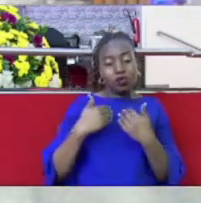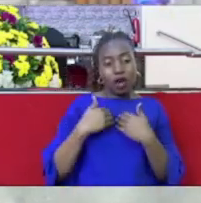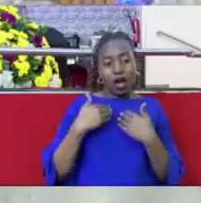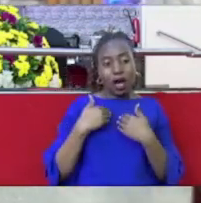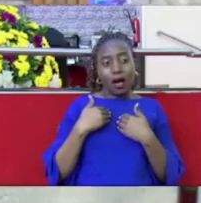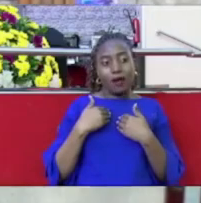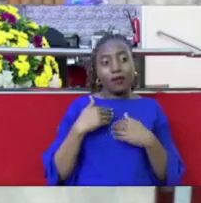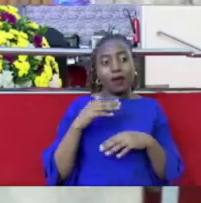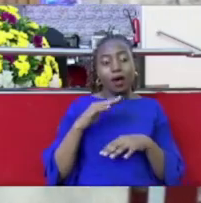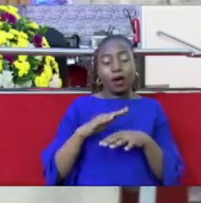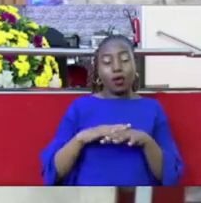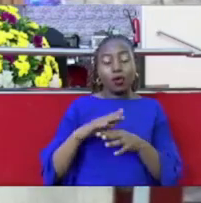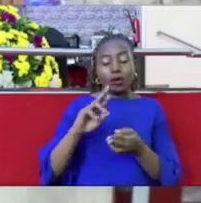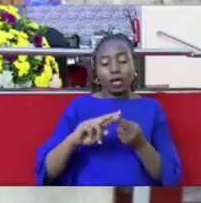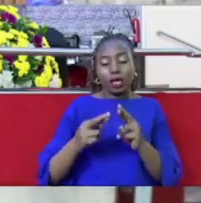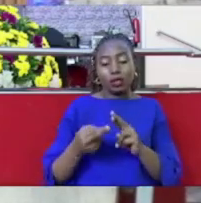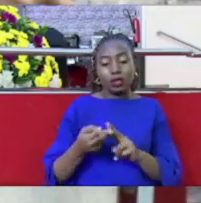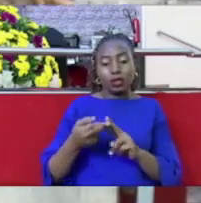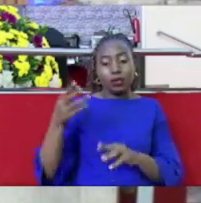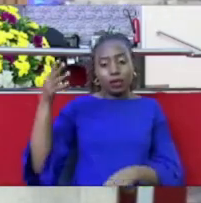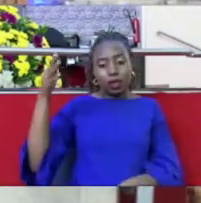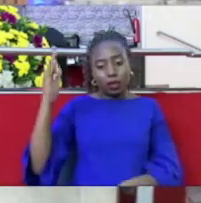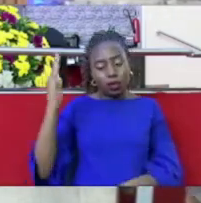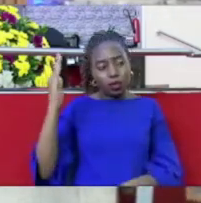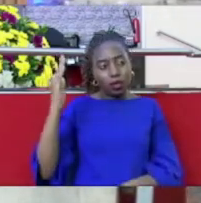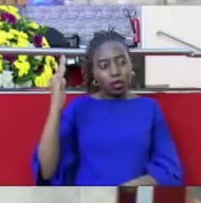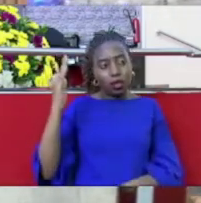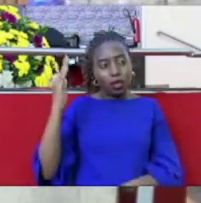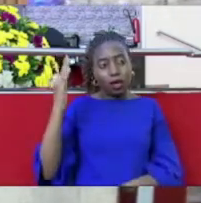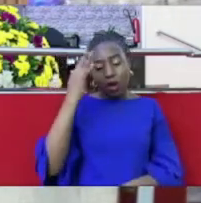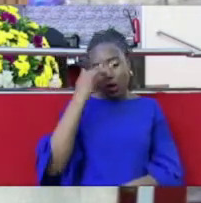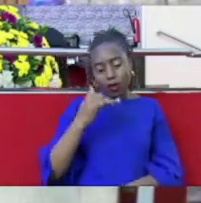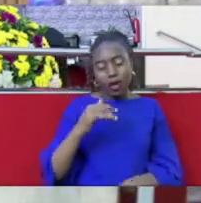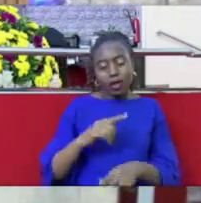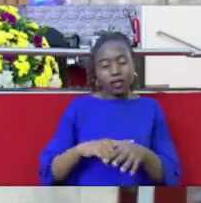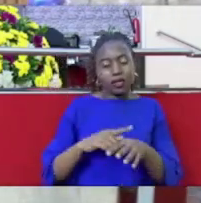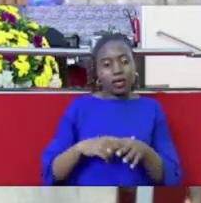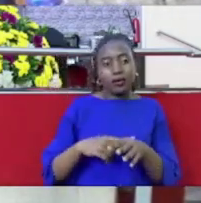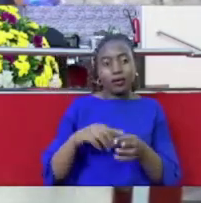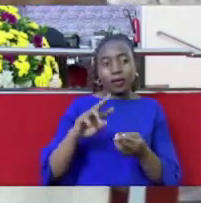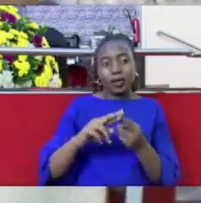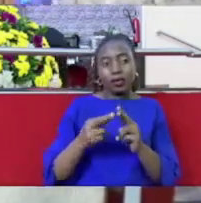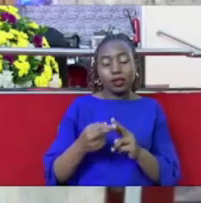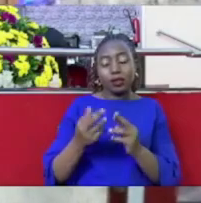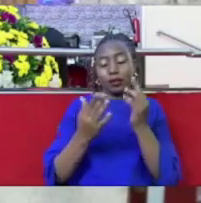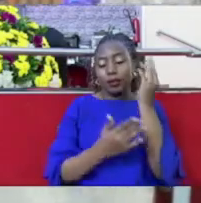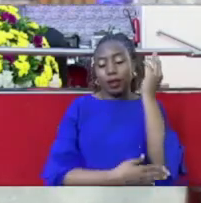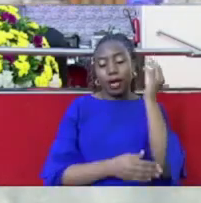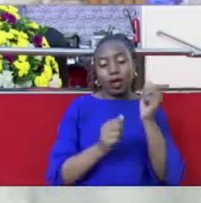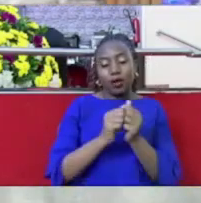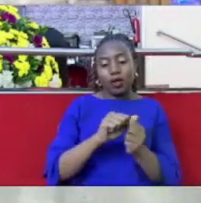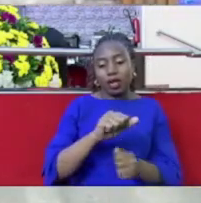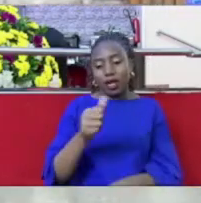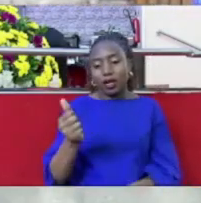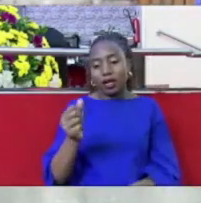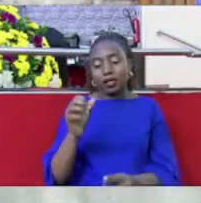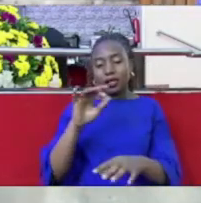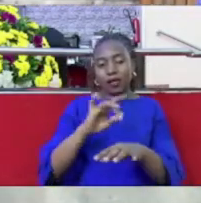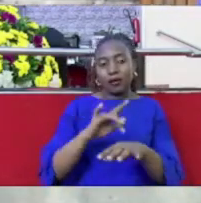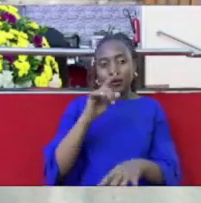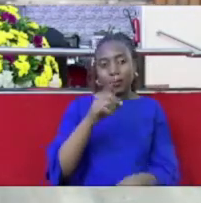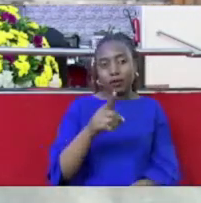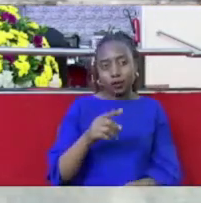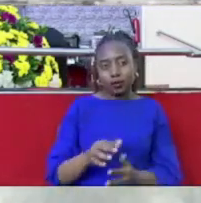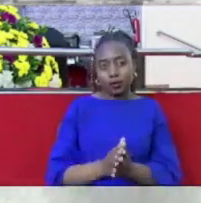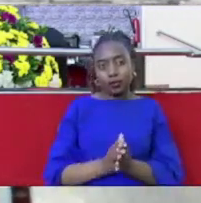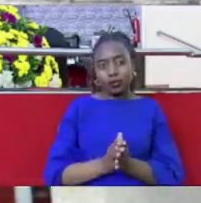na uhusiano mbaya na Mungu. Because of poor relationship with others. Kwa sababu ya uhusiano mbaya na watu wengine. But God has been working on me. Lakini Mungu amenifanyia